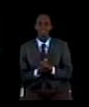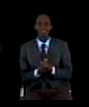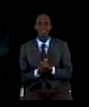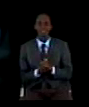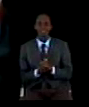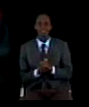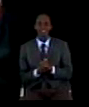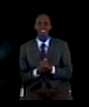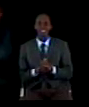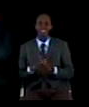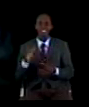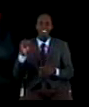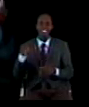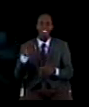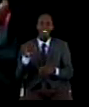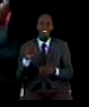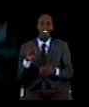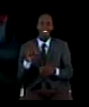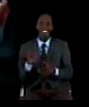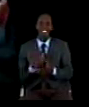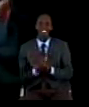Yeah. All right, people of God.